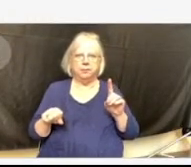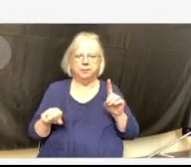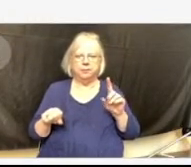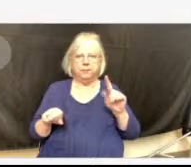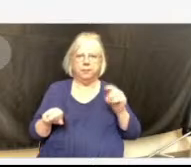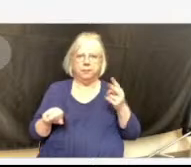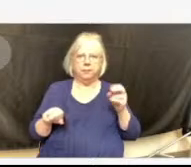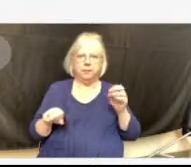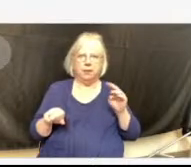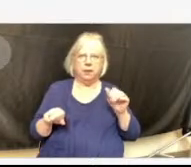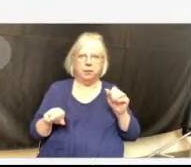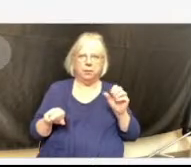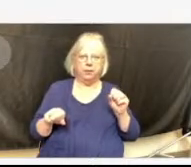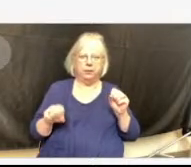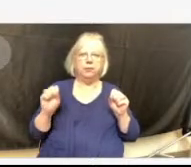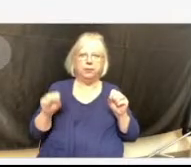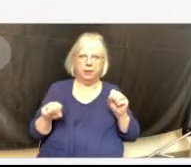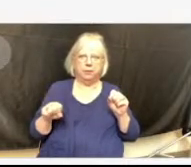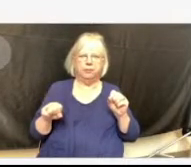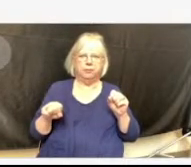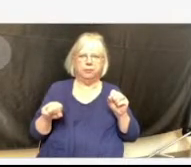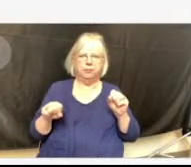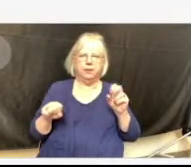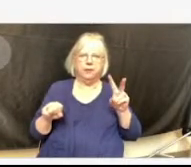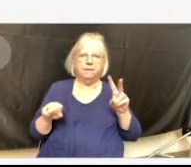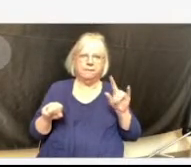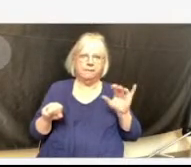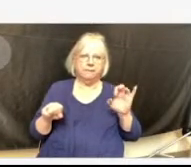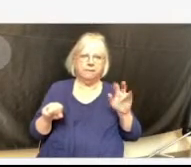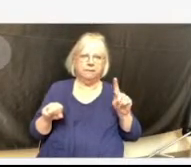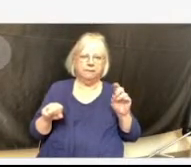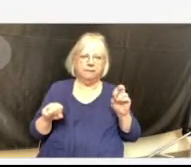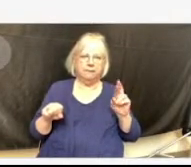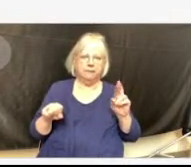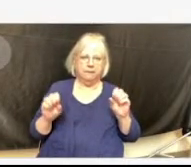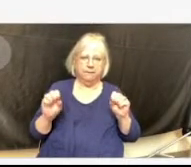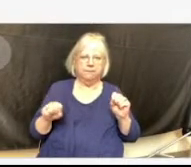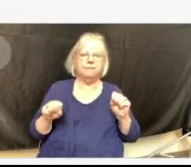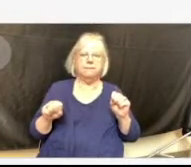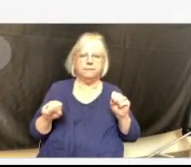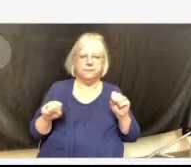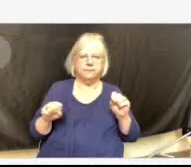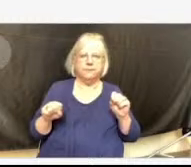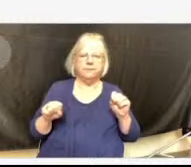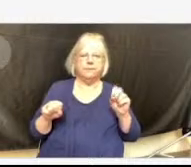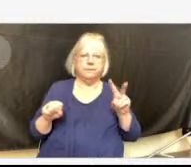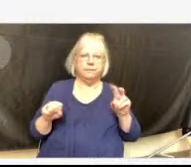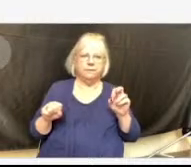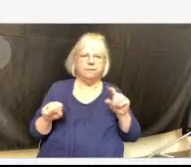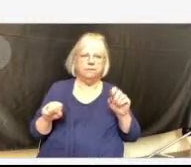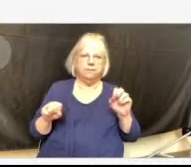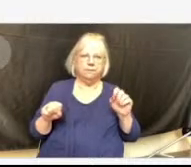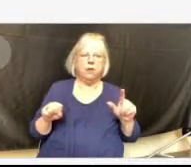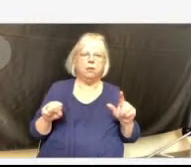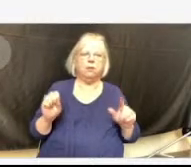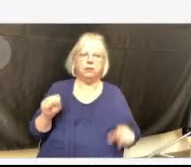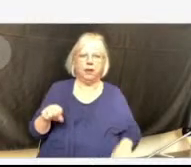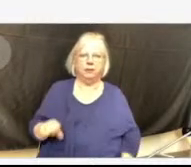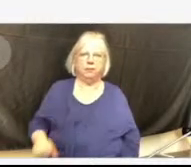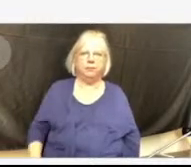Thomas, Yes. Vickers, Yes. and Vogel.